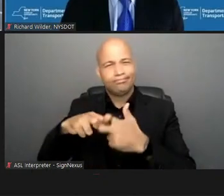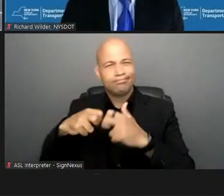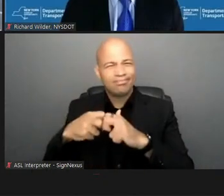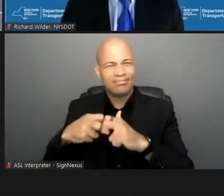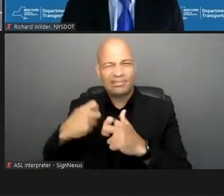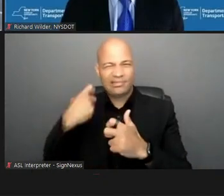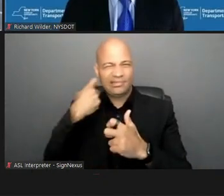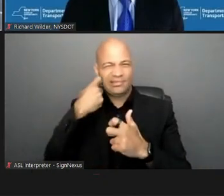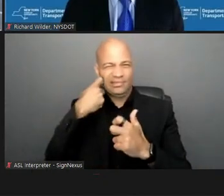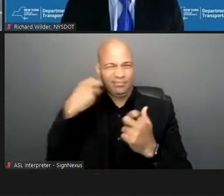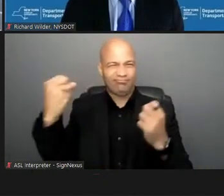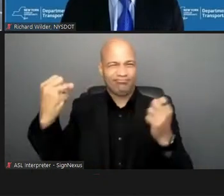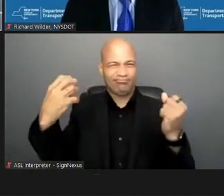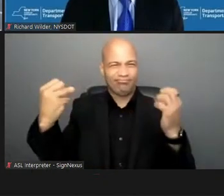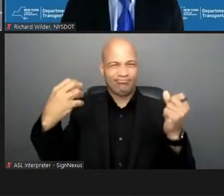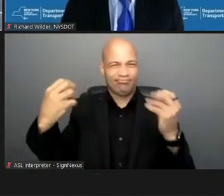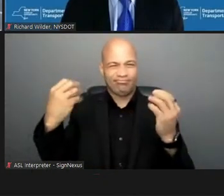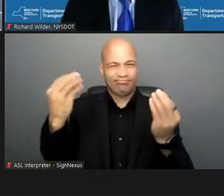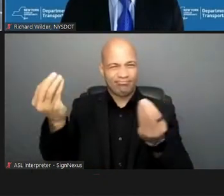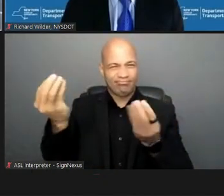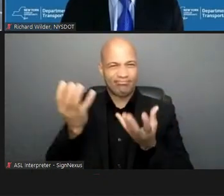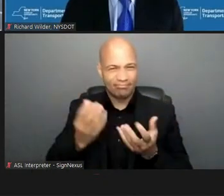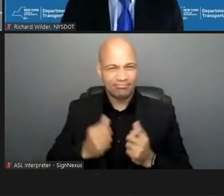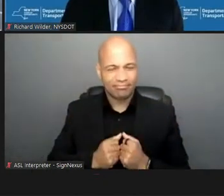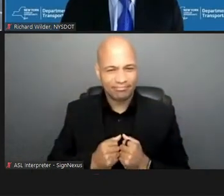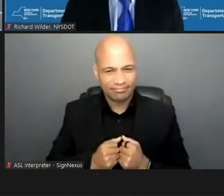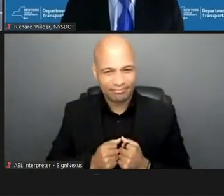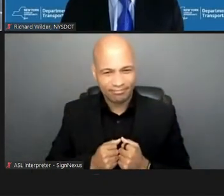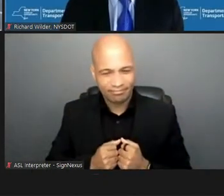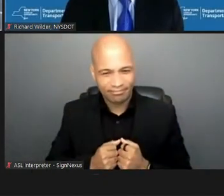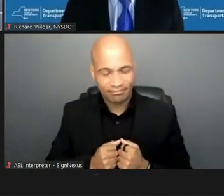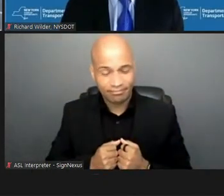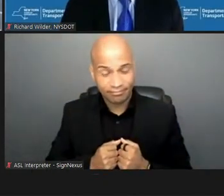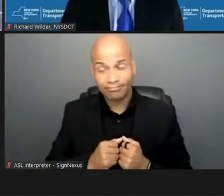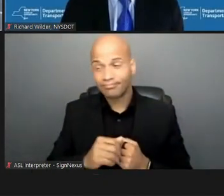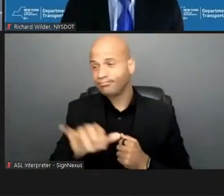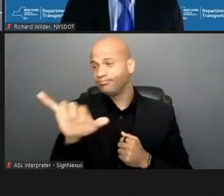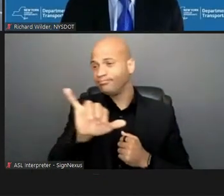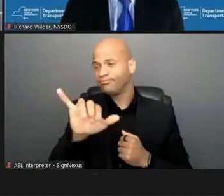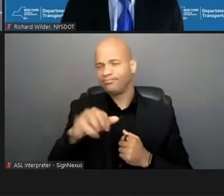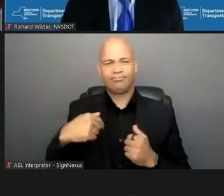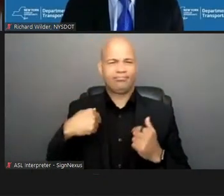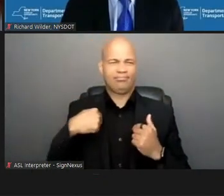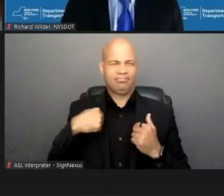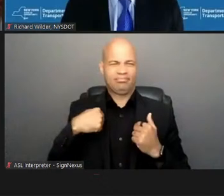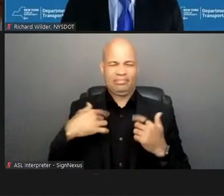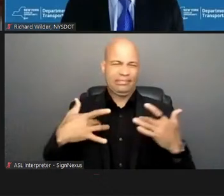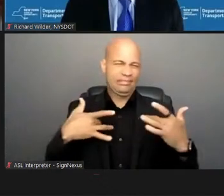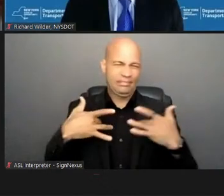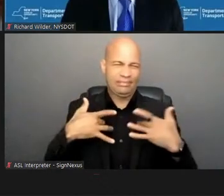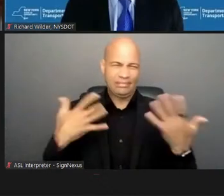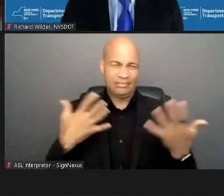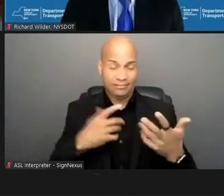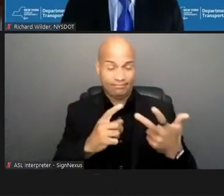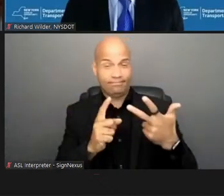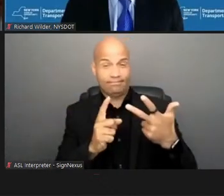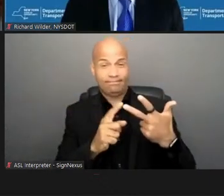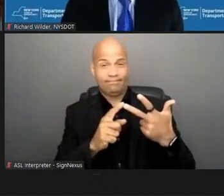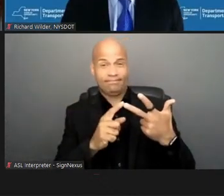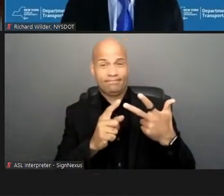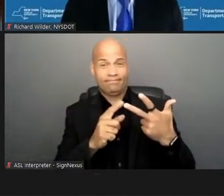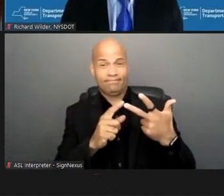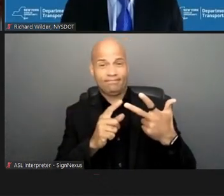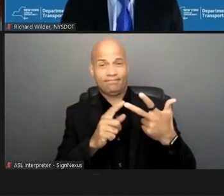already heard um I'm also concerned number three is about